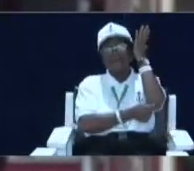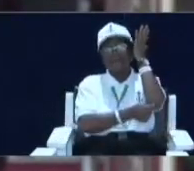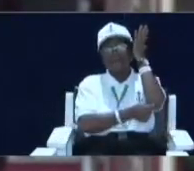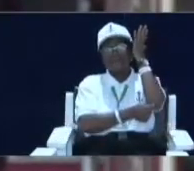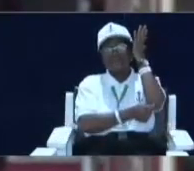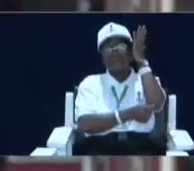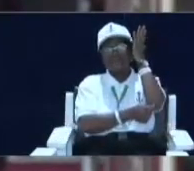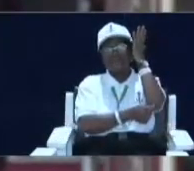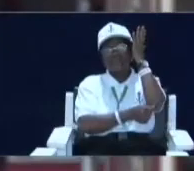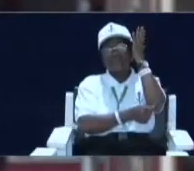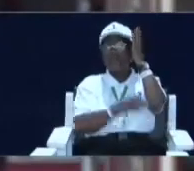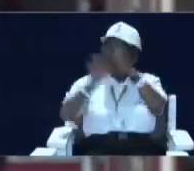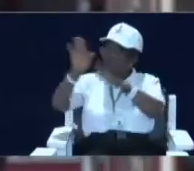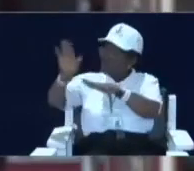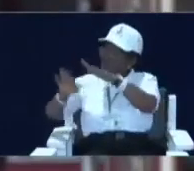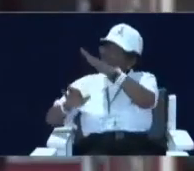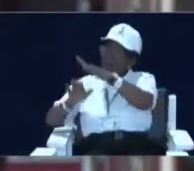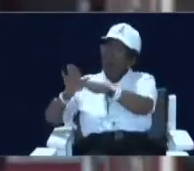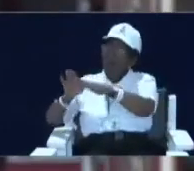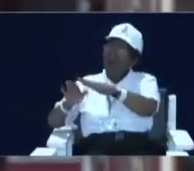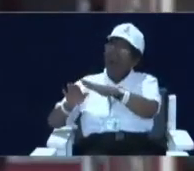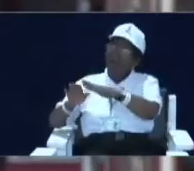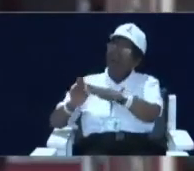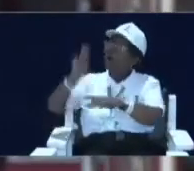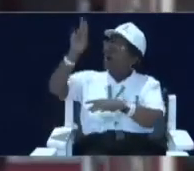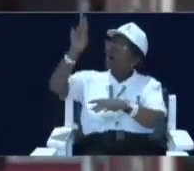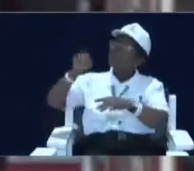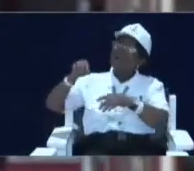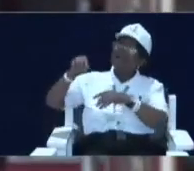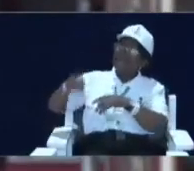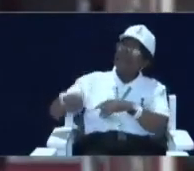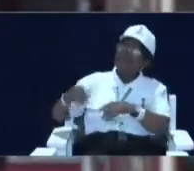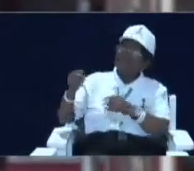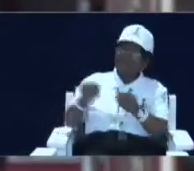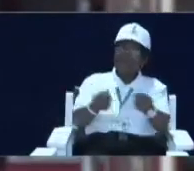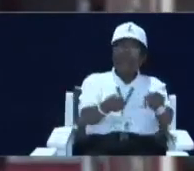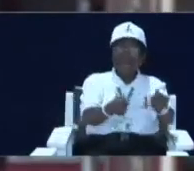he said, walk up and down the land